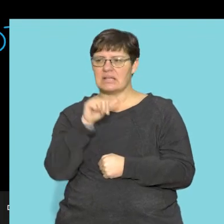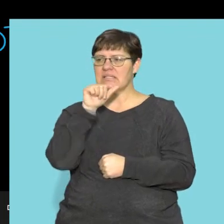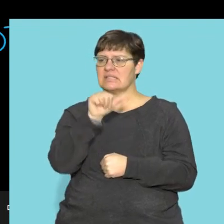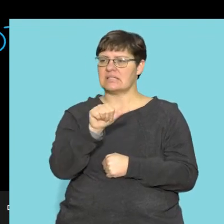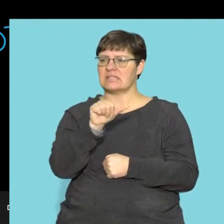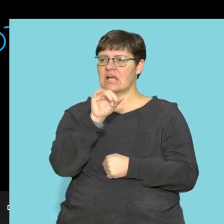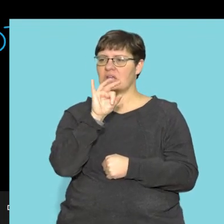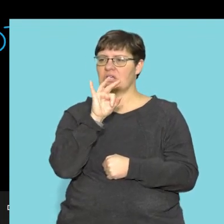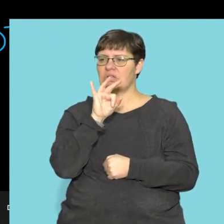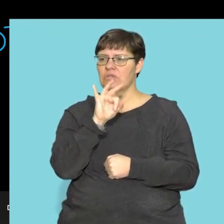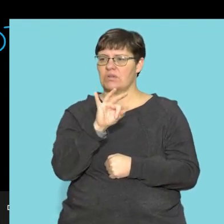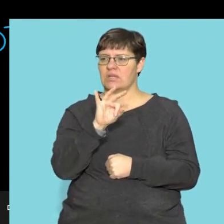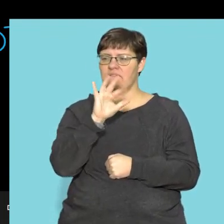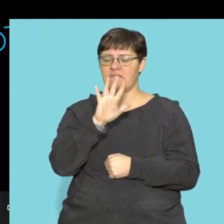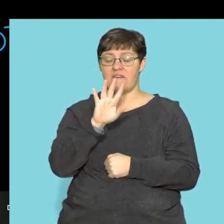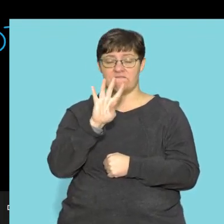missing here. Okay, so it will give me